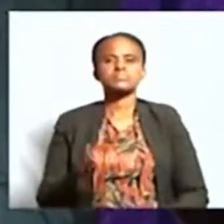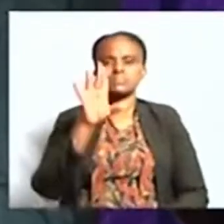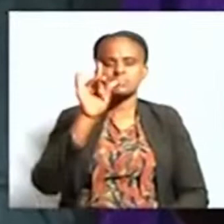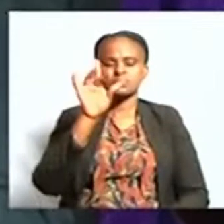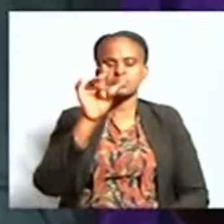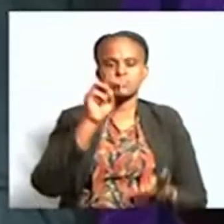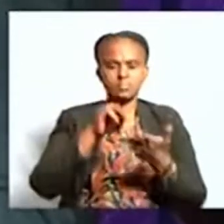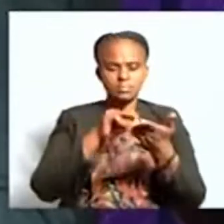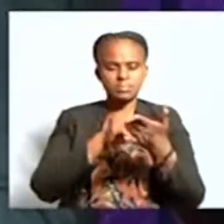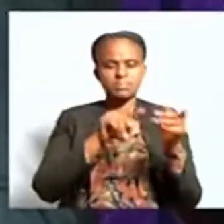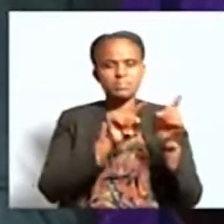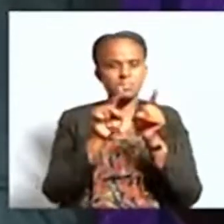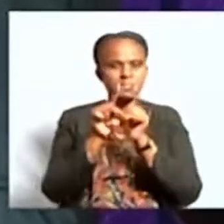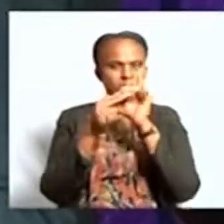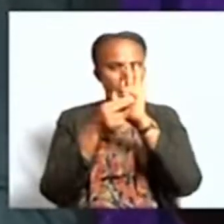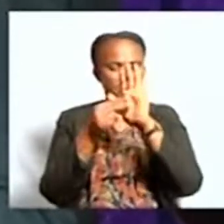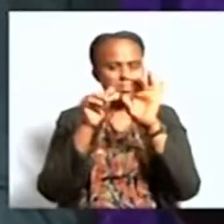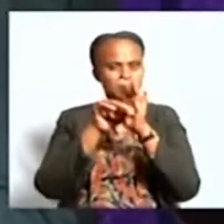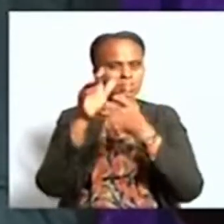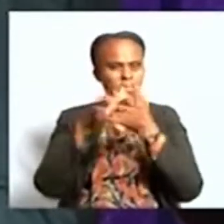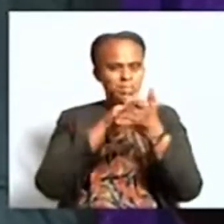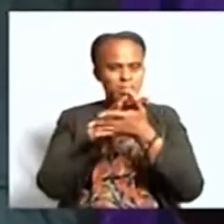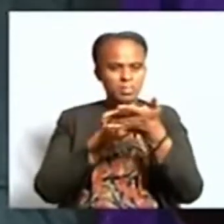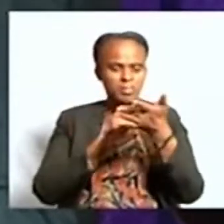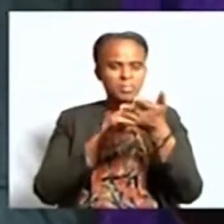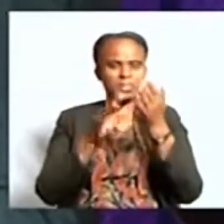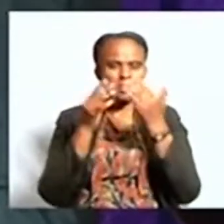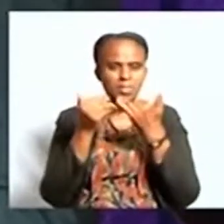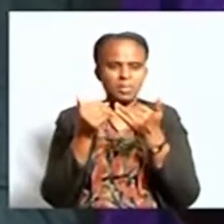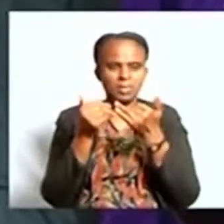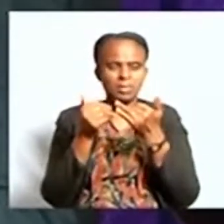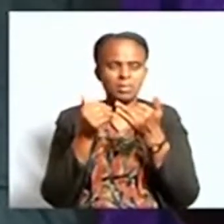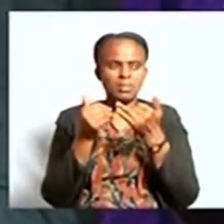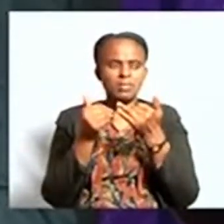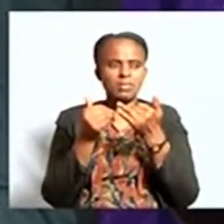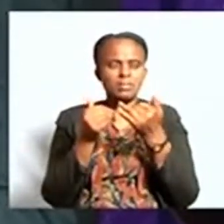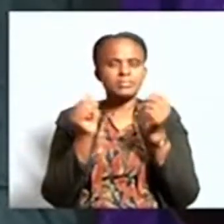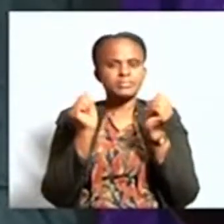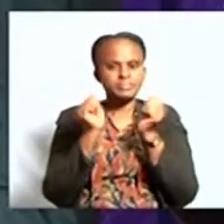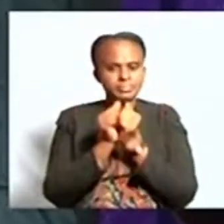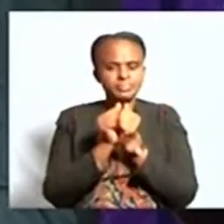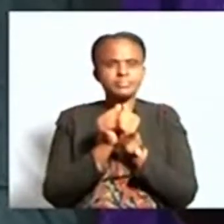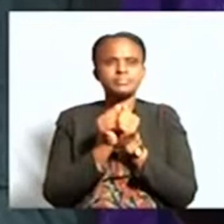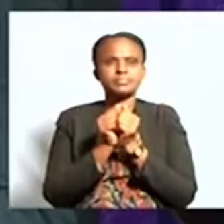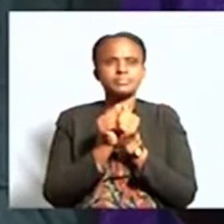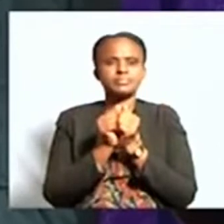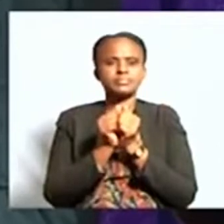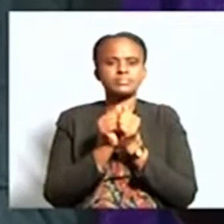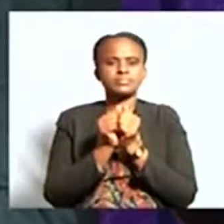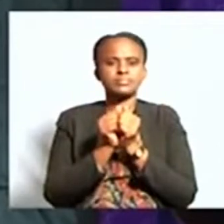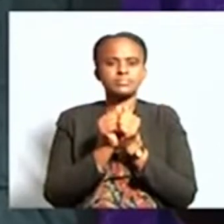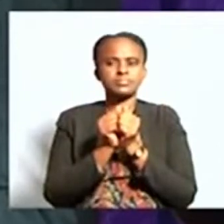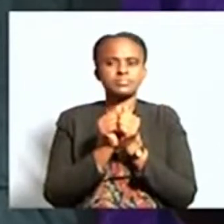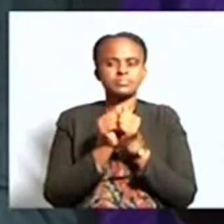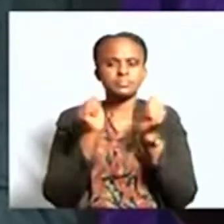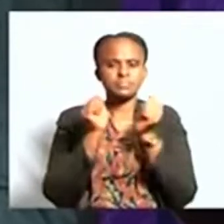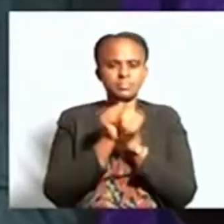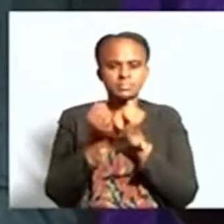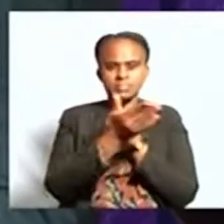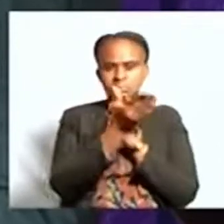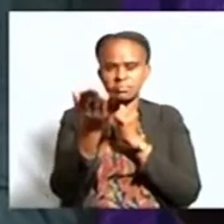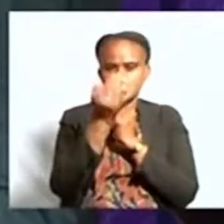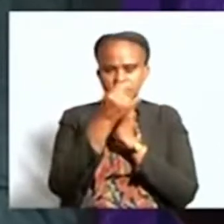million as indicated in the table. Now, with regard to the issues